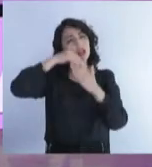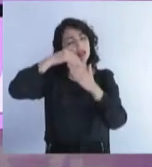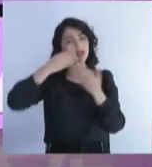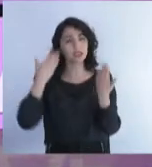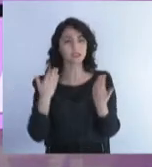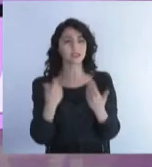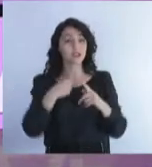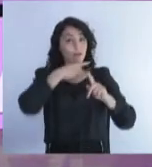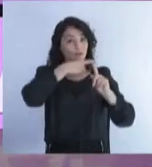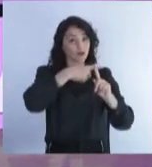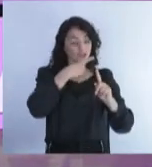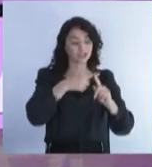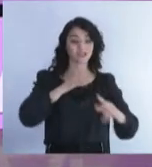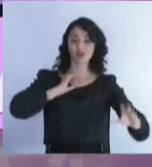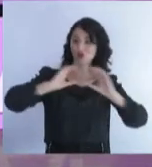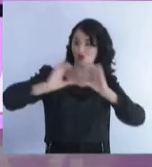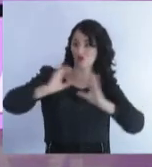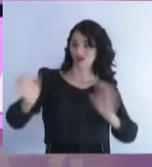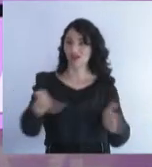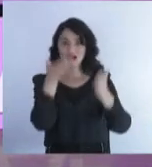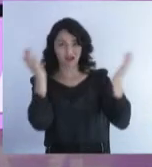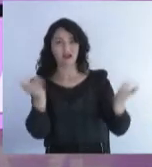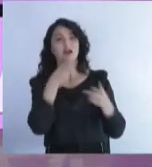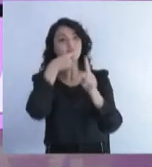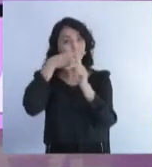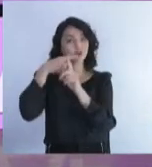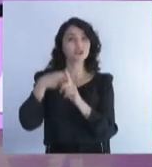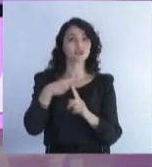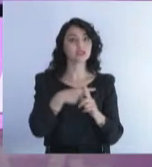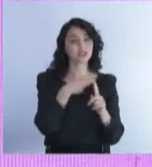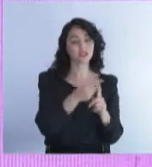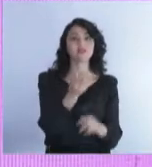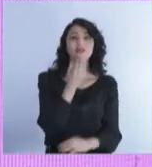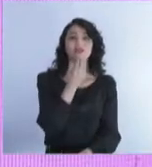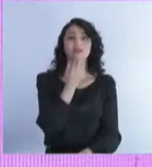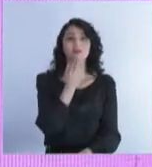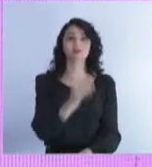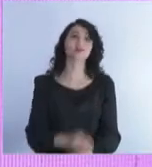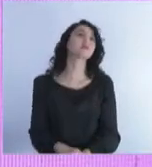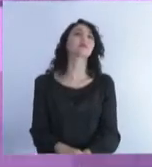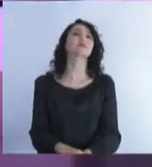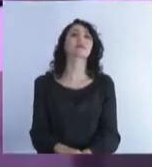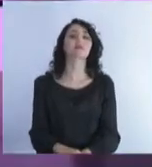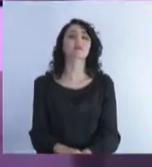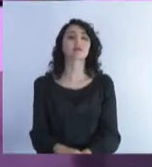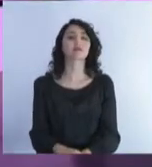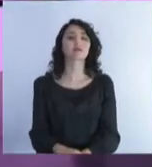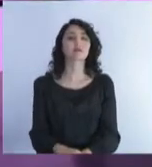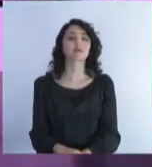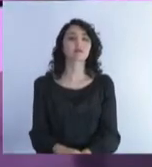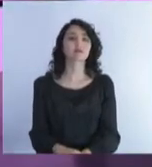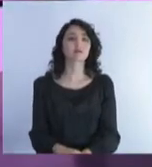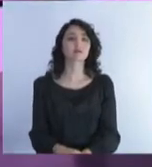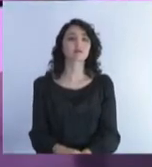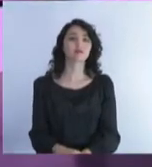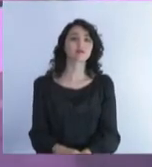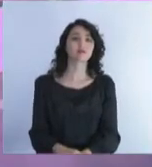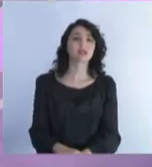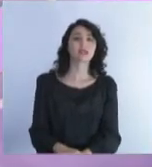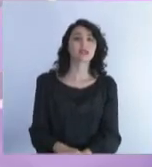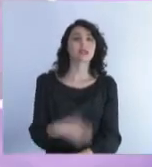to stay positive and communicate that positivity. There's another thing leaders can do, and that is